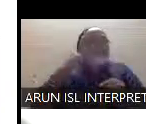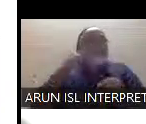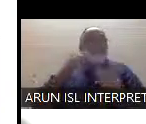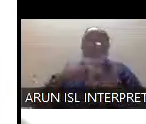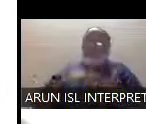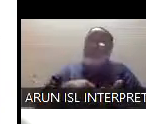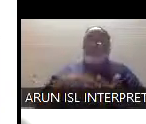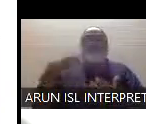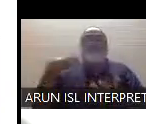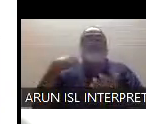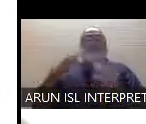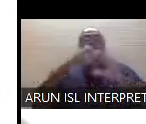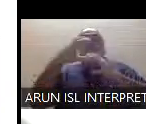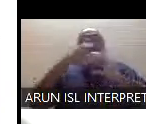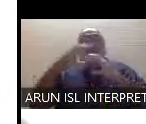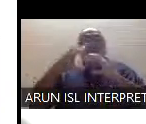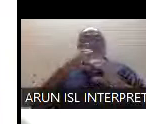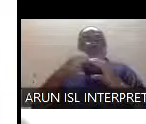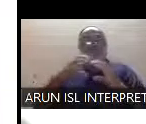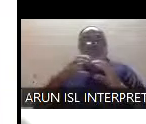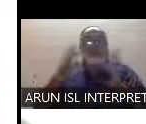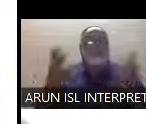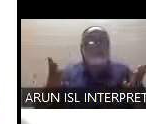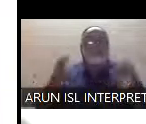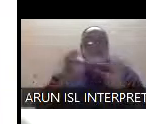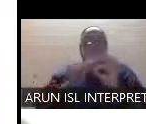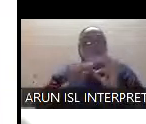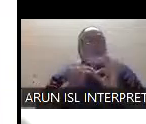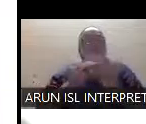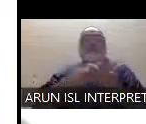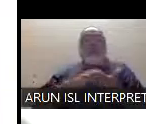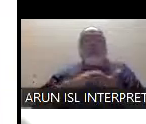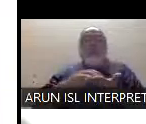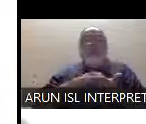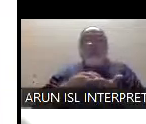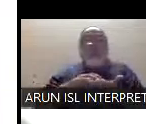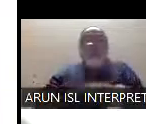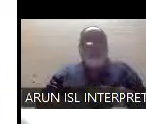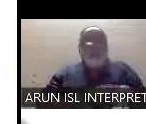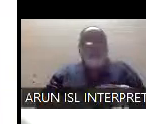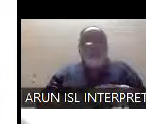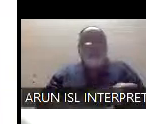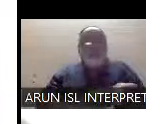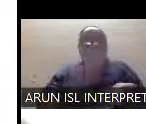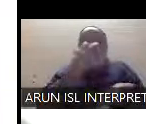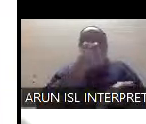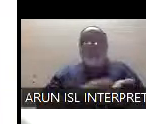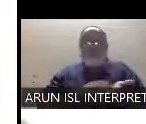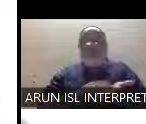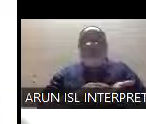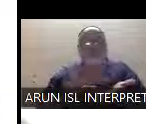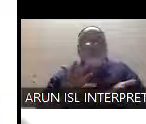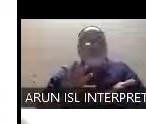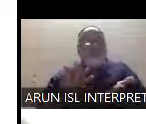barriers because there's a lack of braille, because there's a lack of sign language interpreter, or there's lack of closed captioning